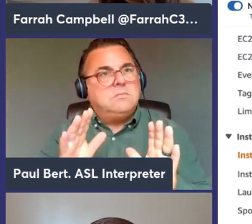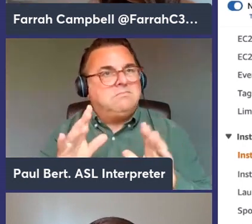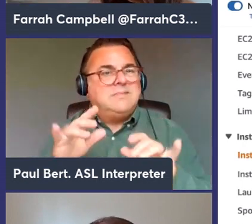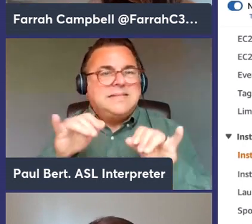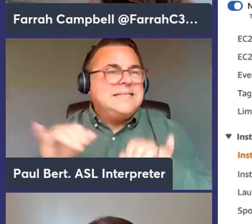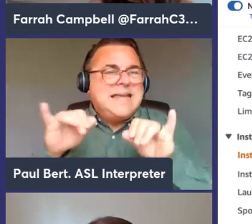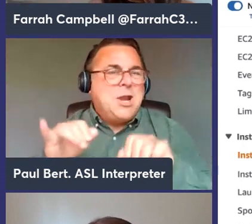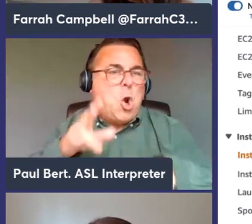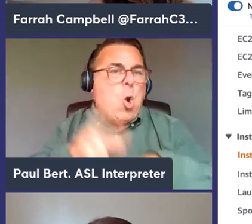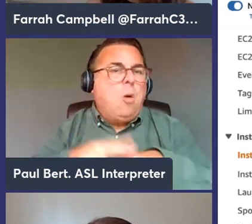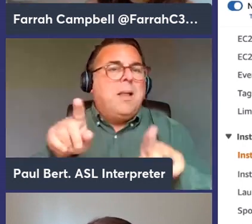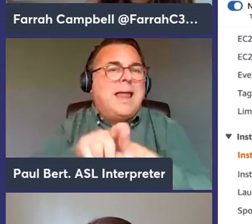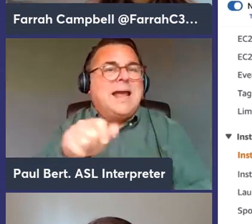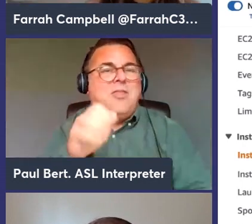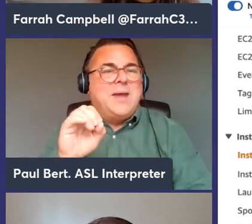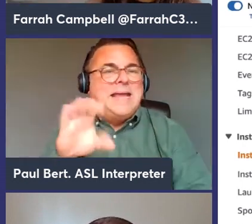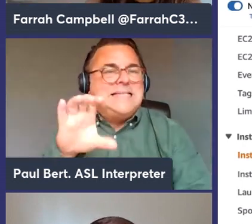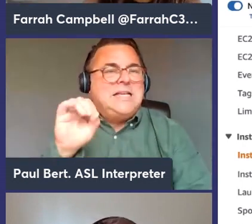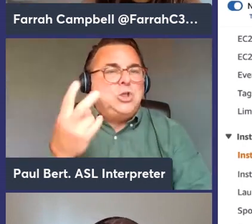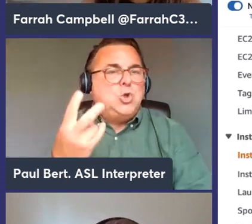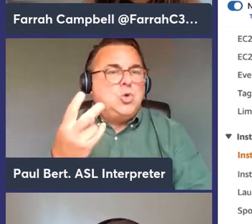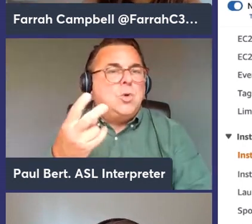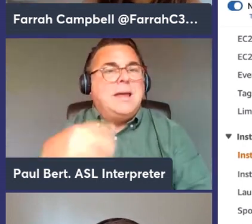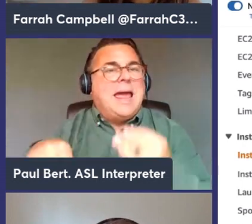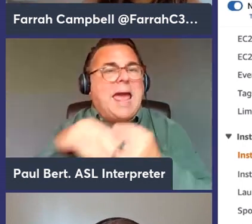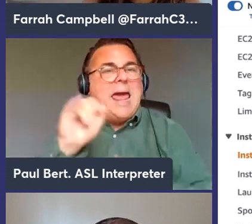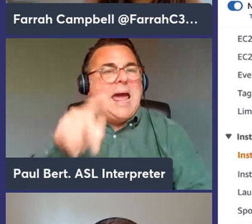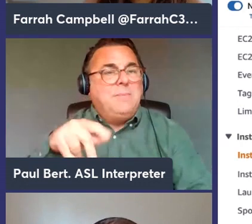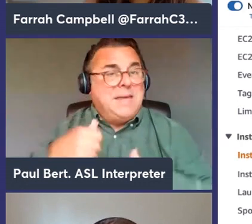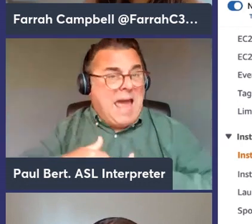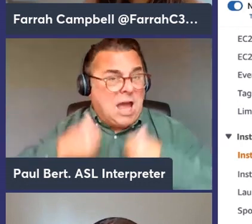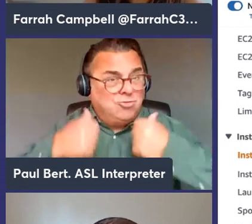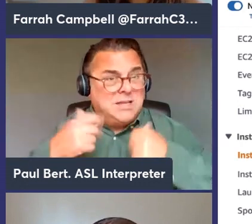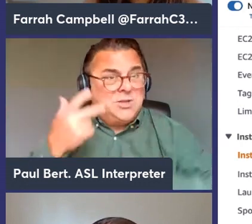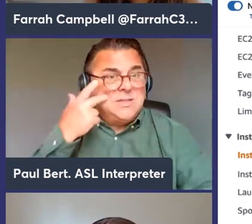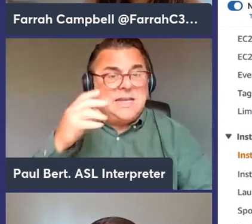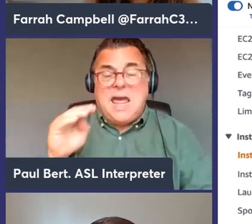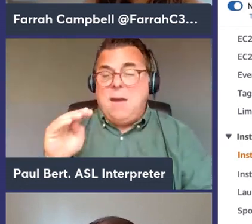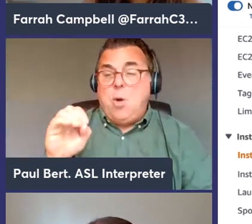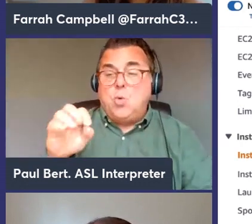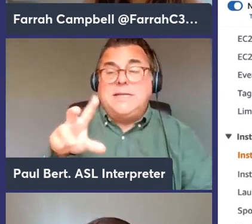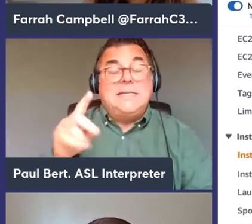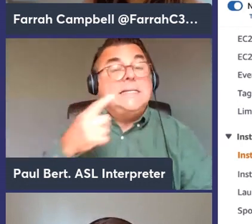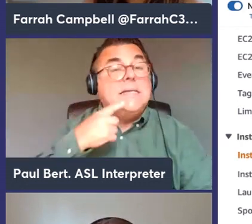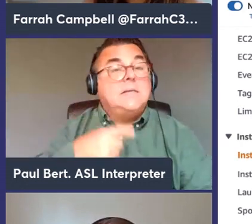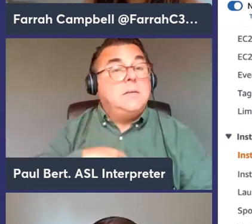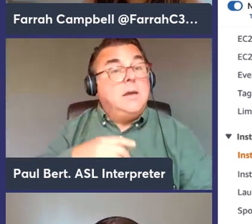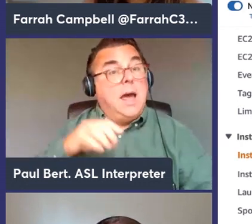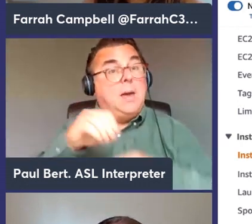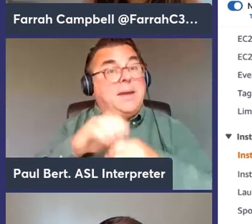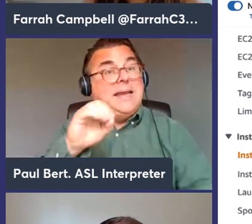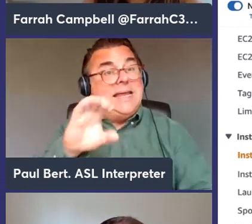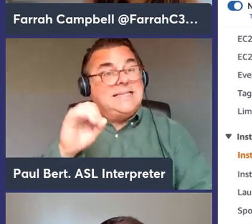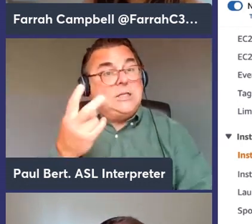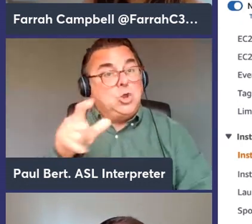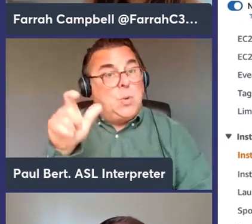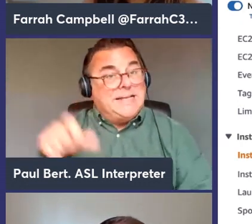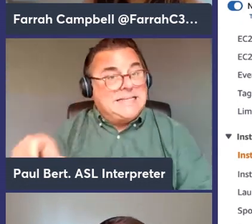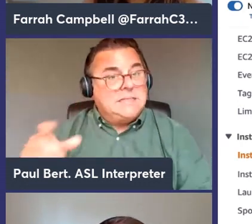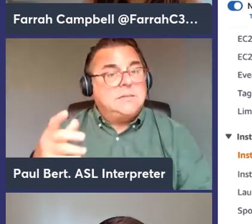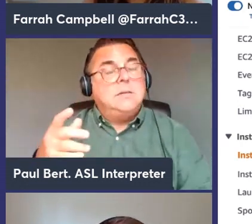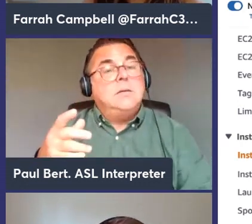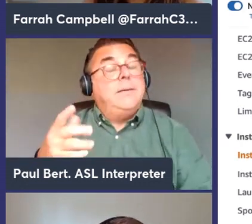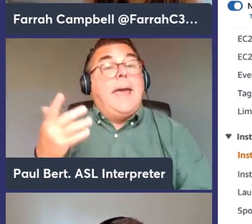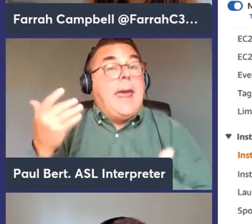standard EC2 stuff. EC2 user at an IP address, and you can see the MOTD tells me that I'm on an EC2 instance. And